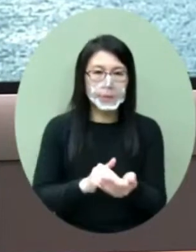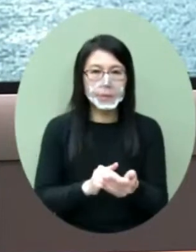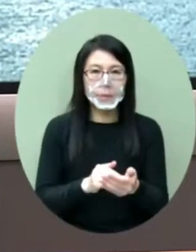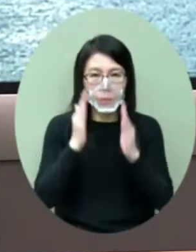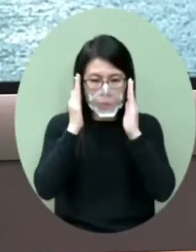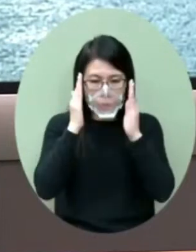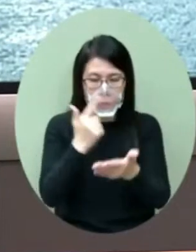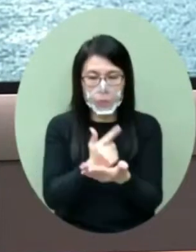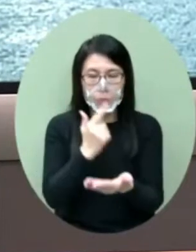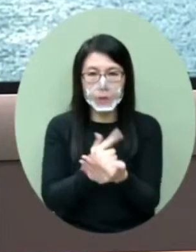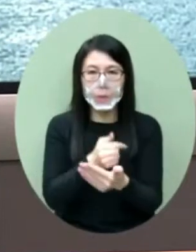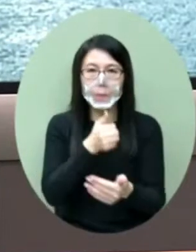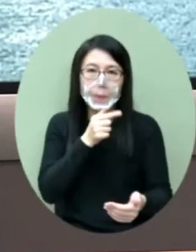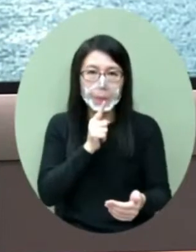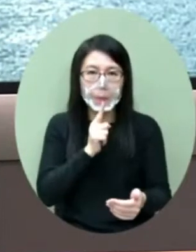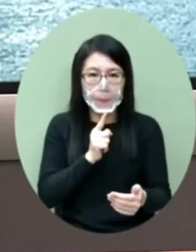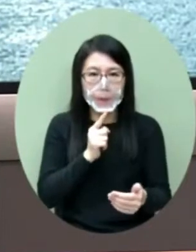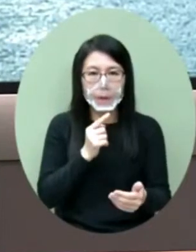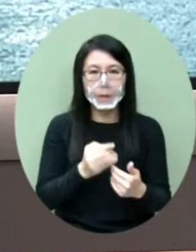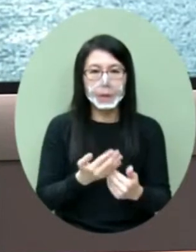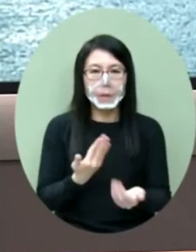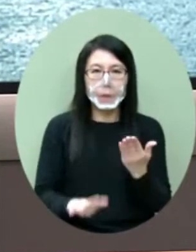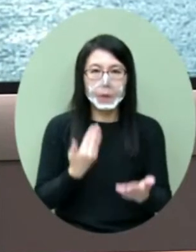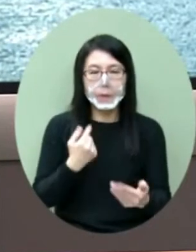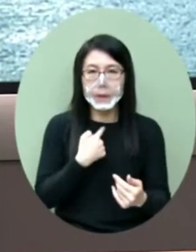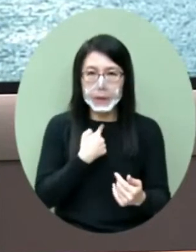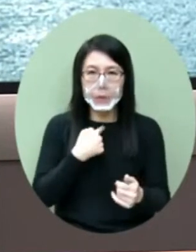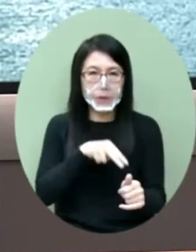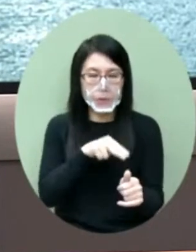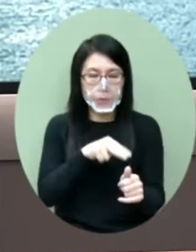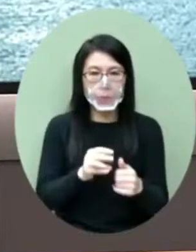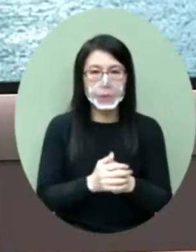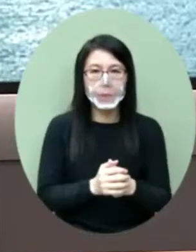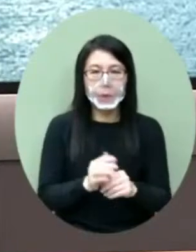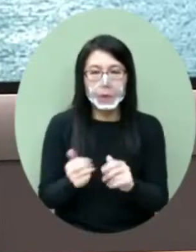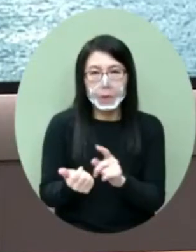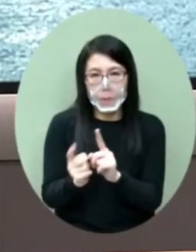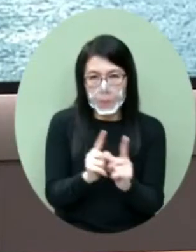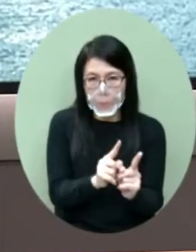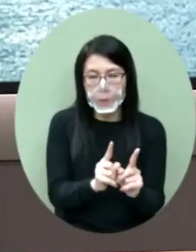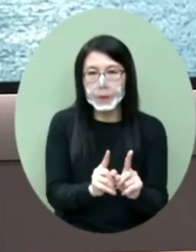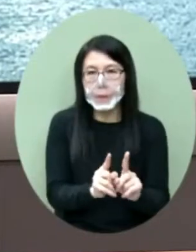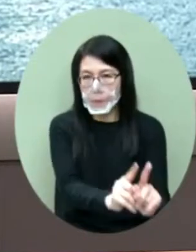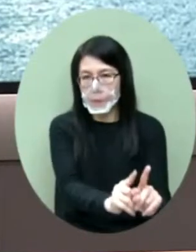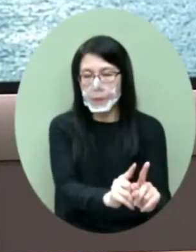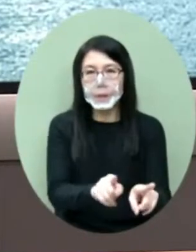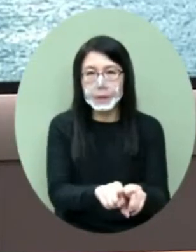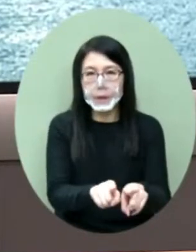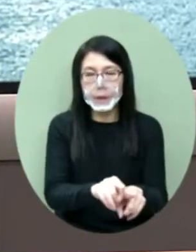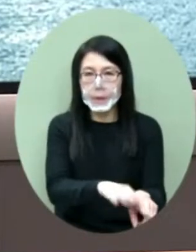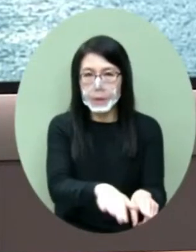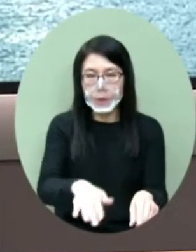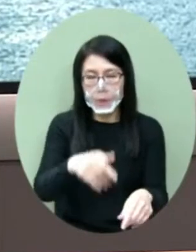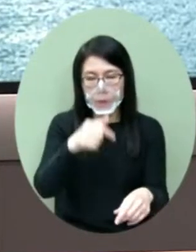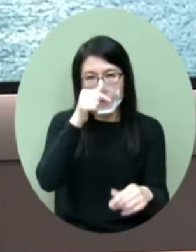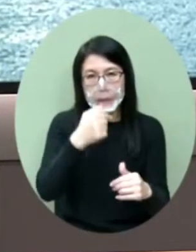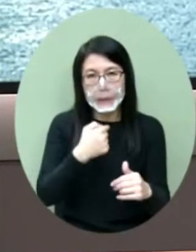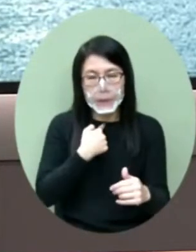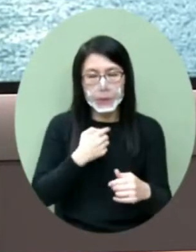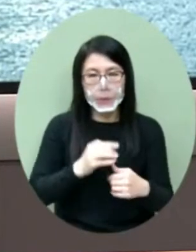Regarding children and the chaperone, well, we have attached a lot of